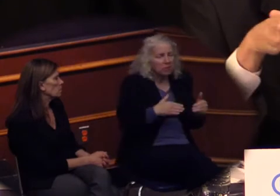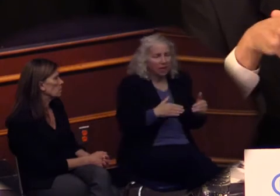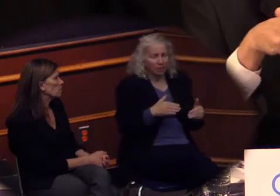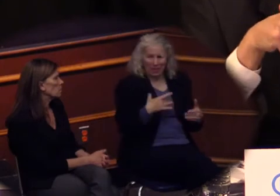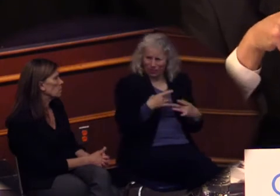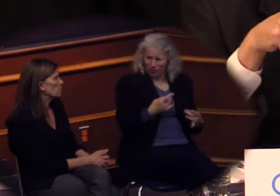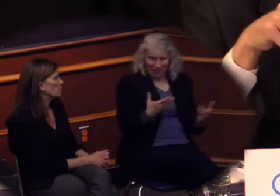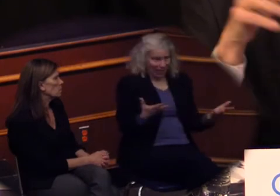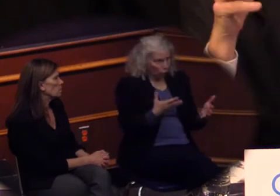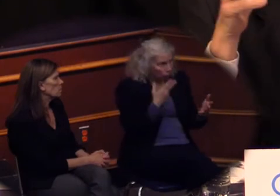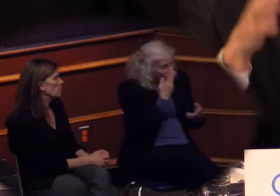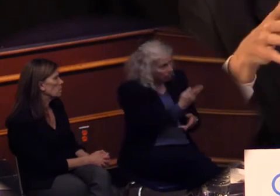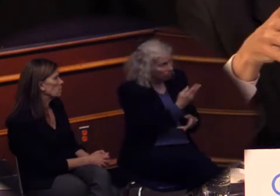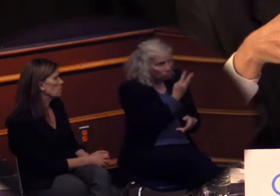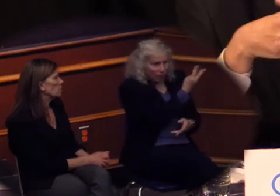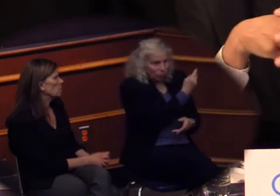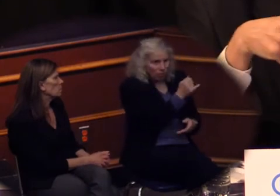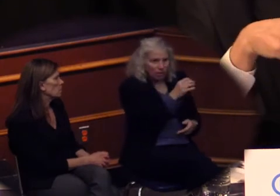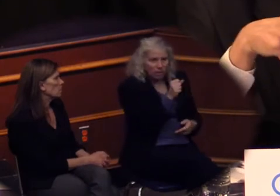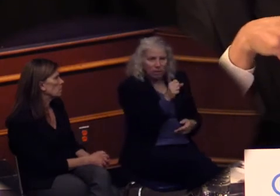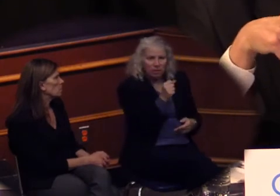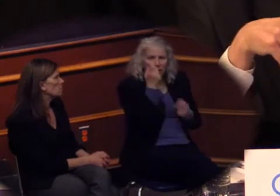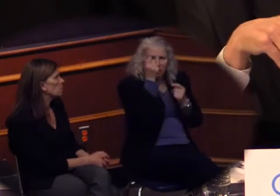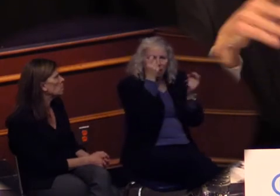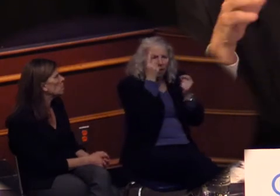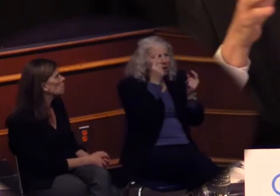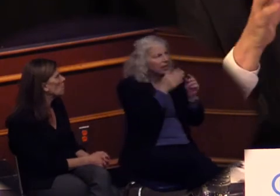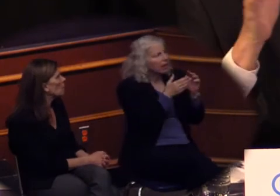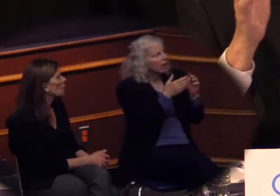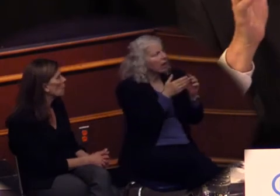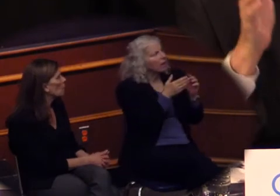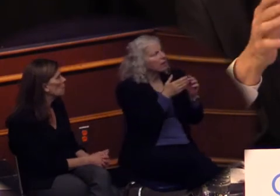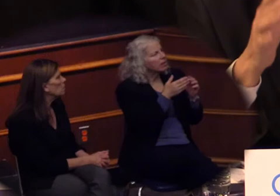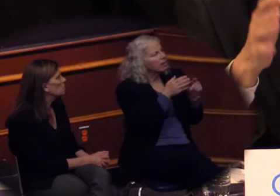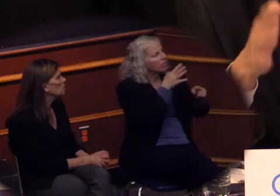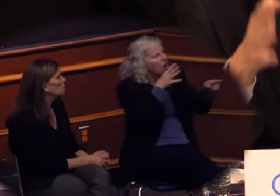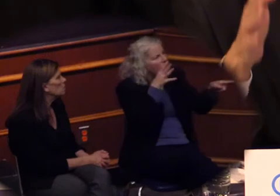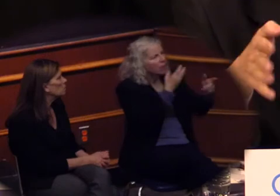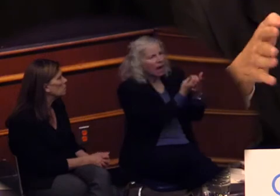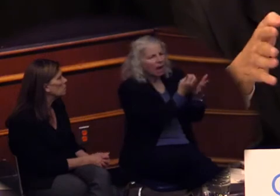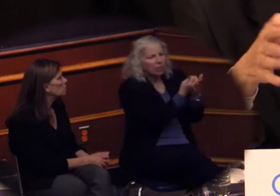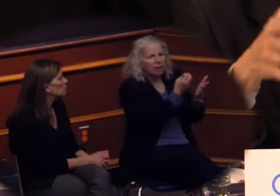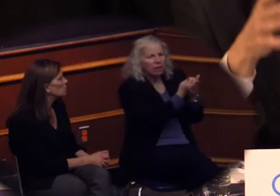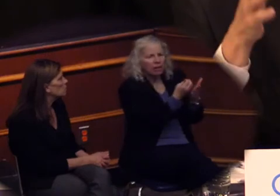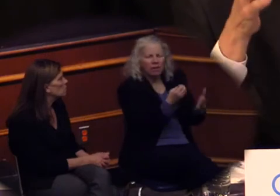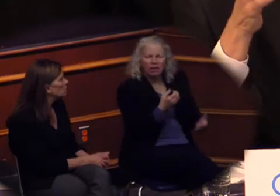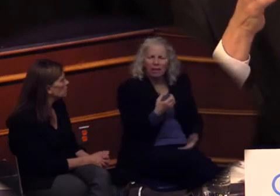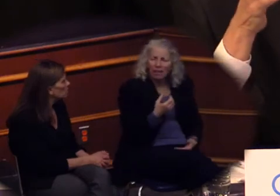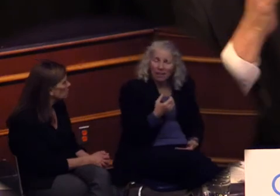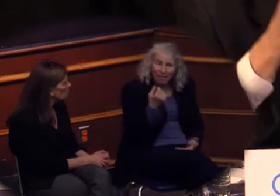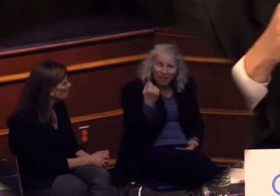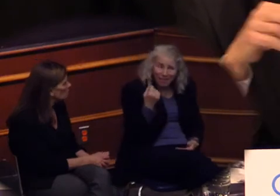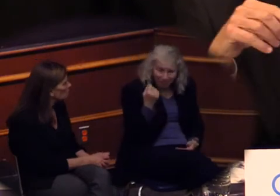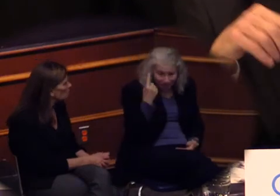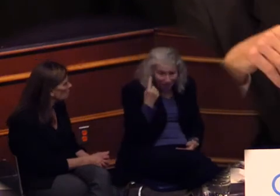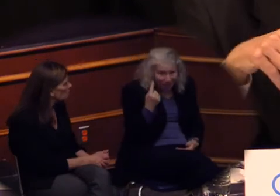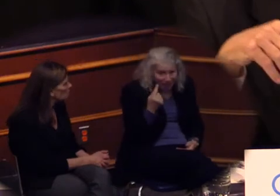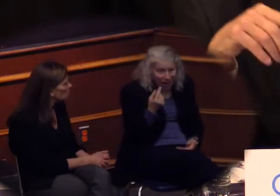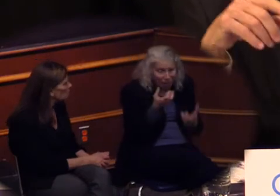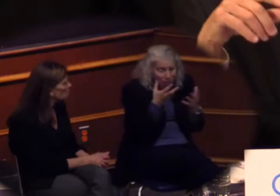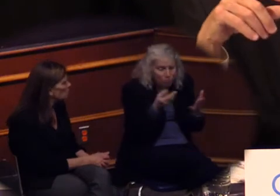here in Western Mass is understanding the farming economy and understanding just how much money goes into